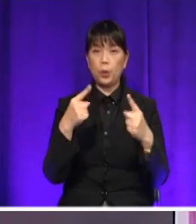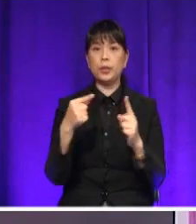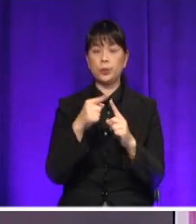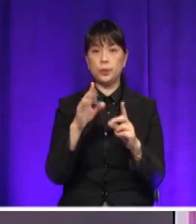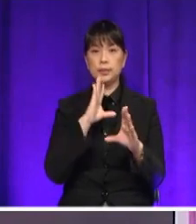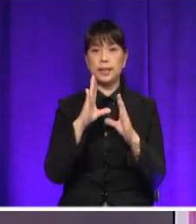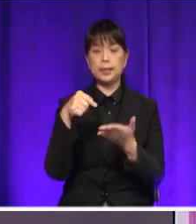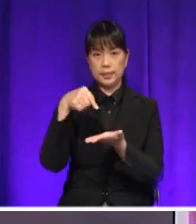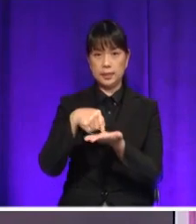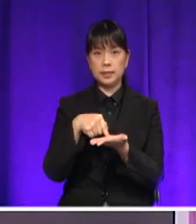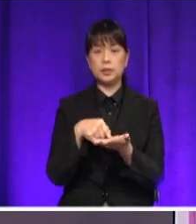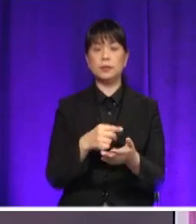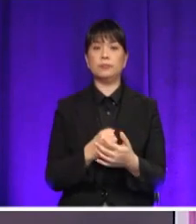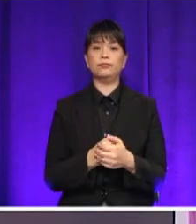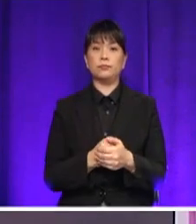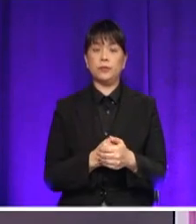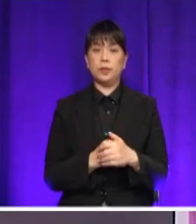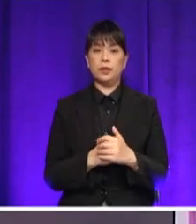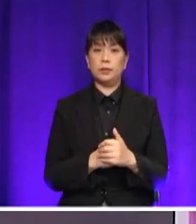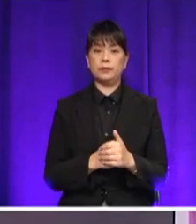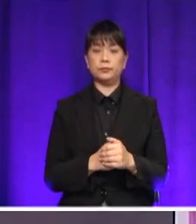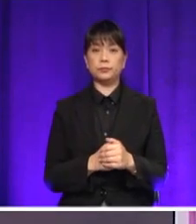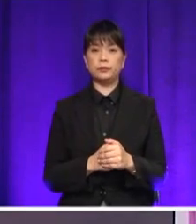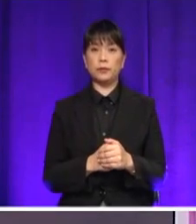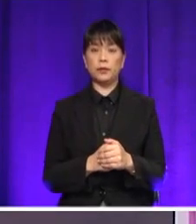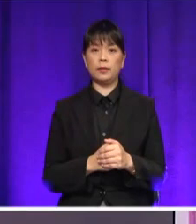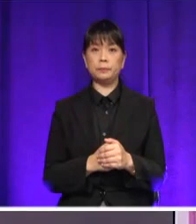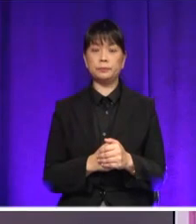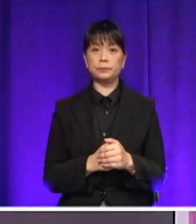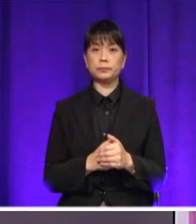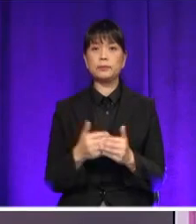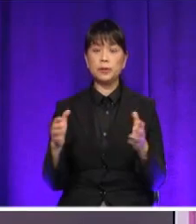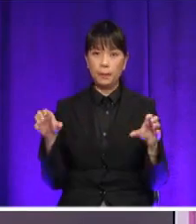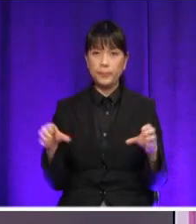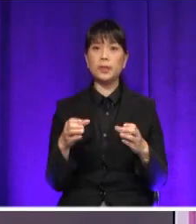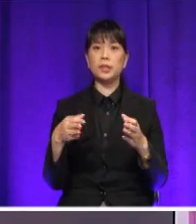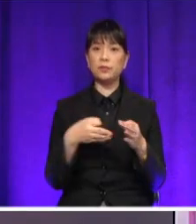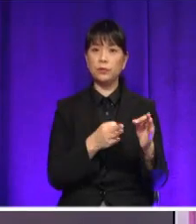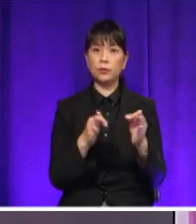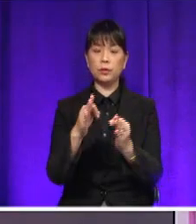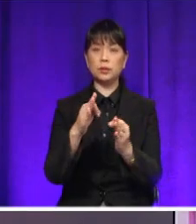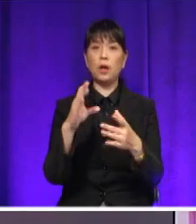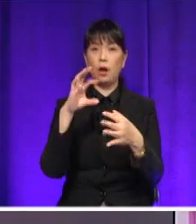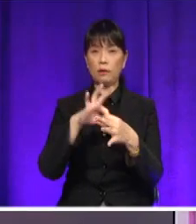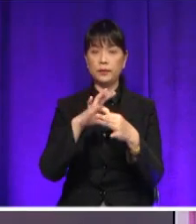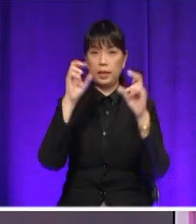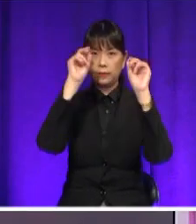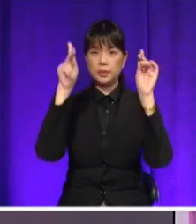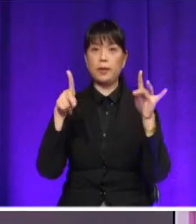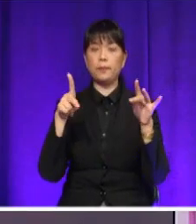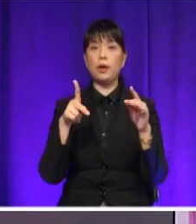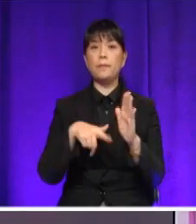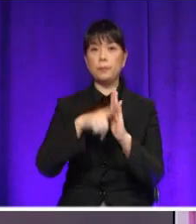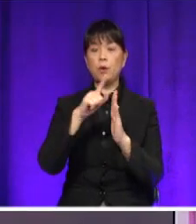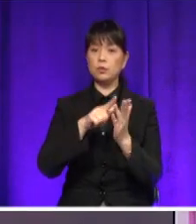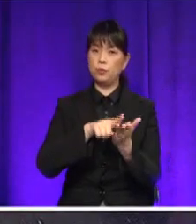agree with you. So it makes the flow of the speaking exam a lot smoother. Okay. Okay. All